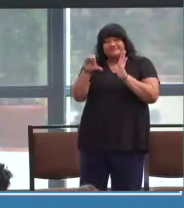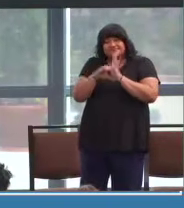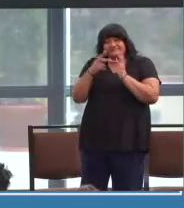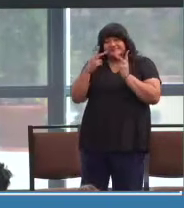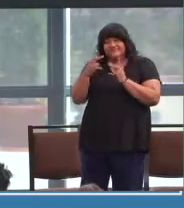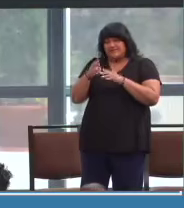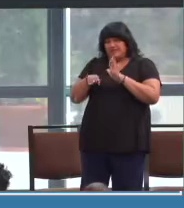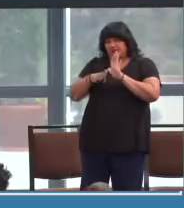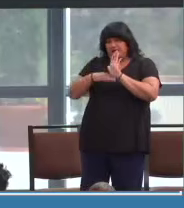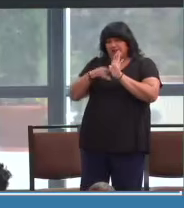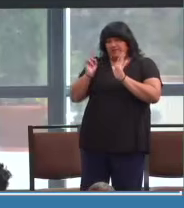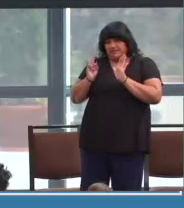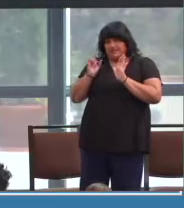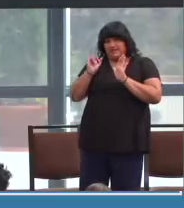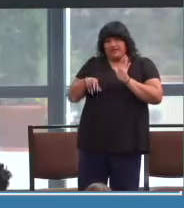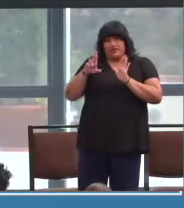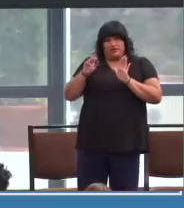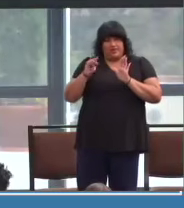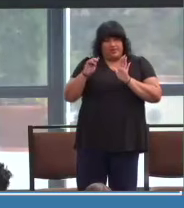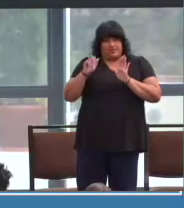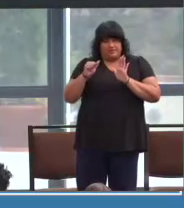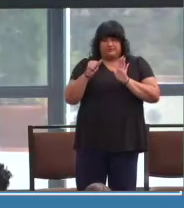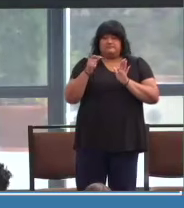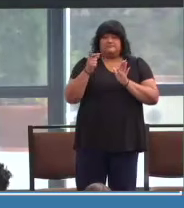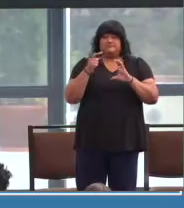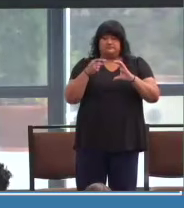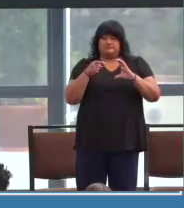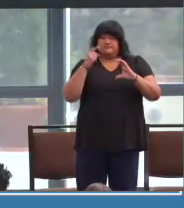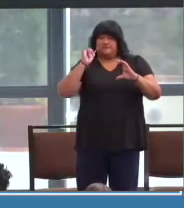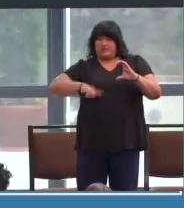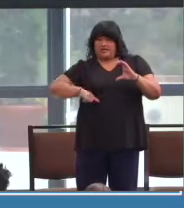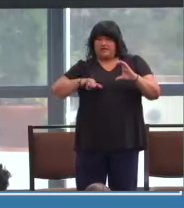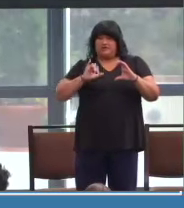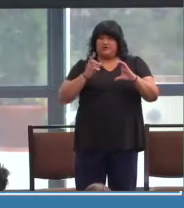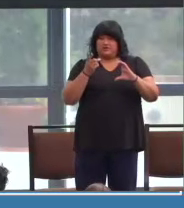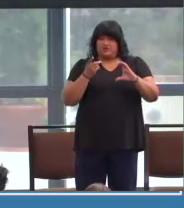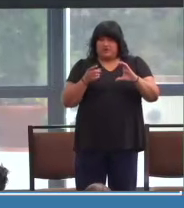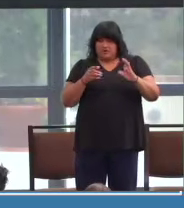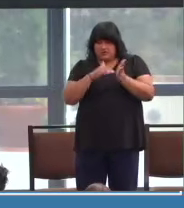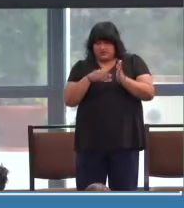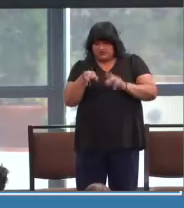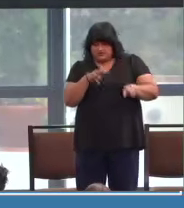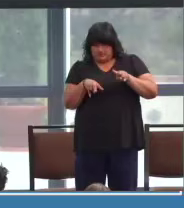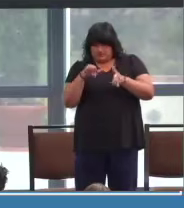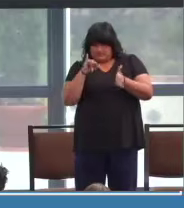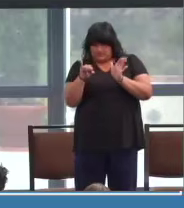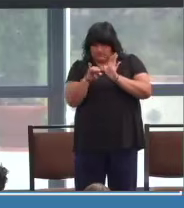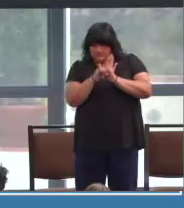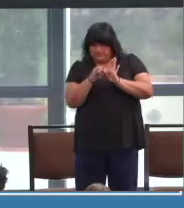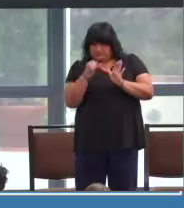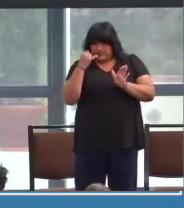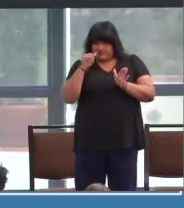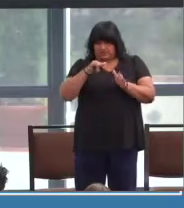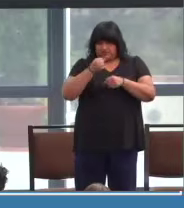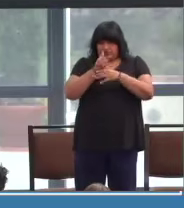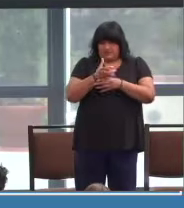the retina. This is what our ophthalmologists look for to detect early whether Plaquenil is causing any problems to the